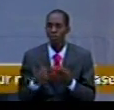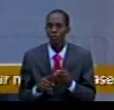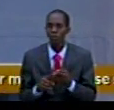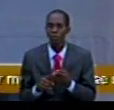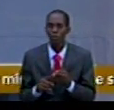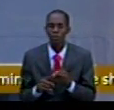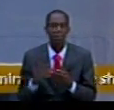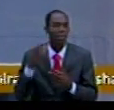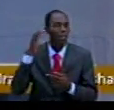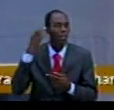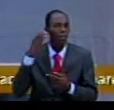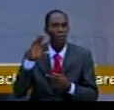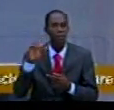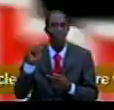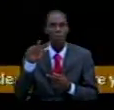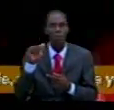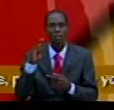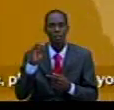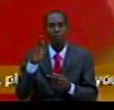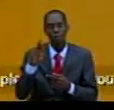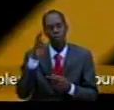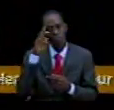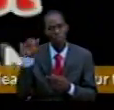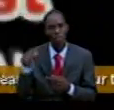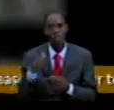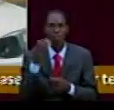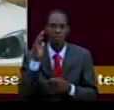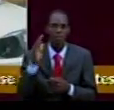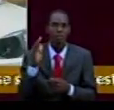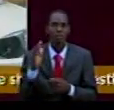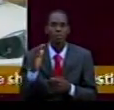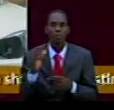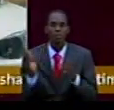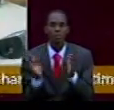Calabar for a testimony. Is the Lord!